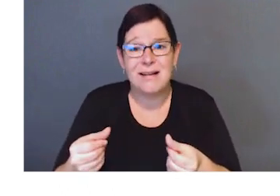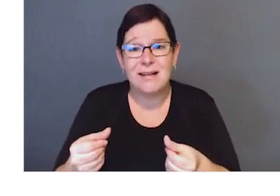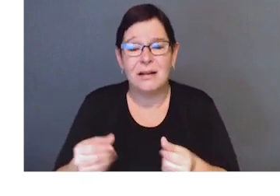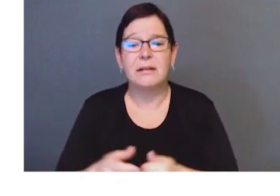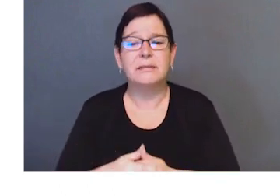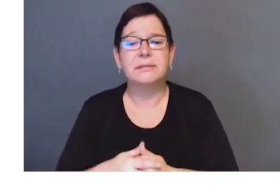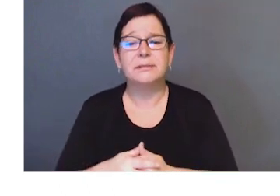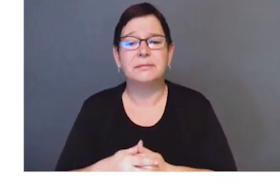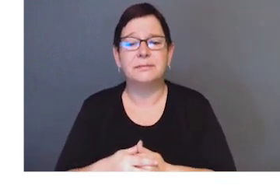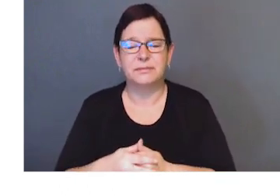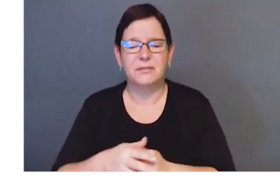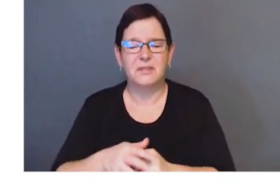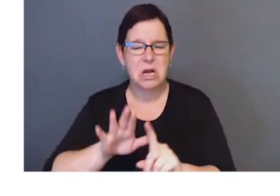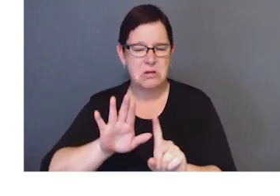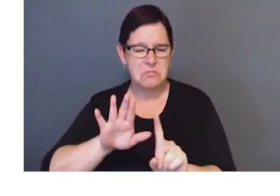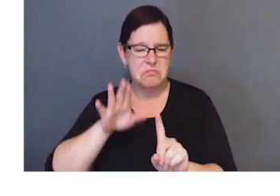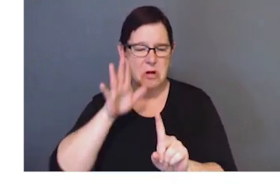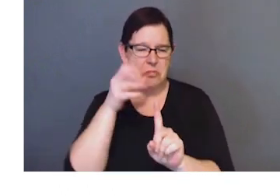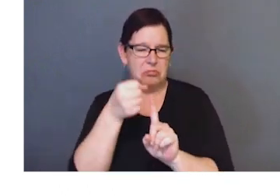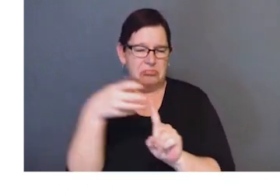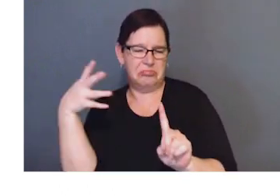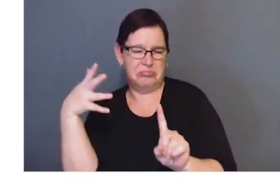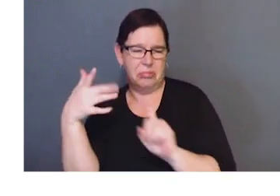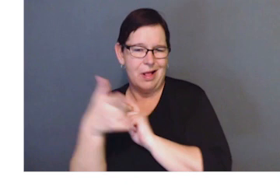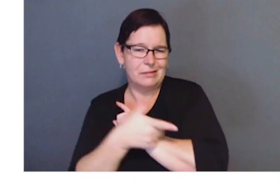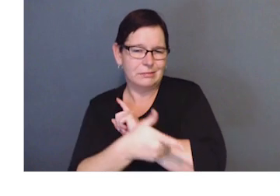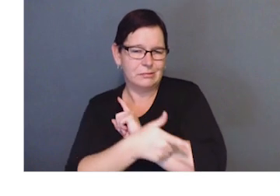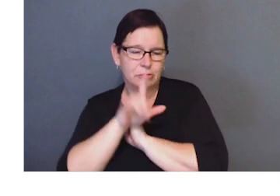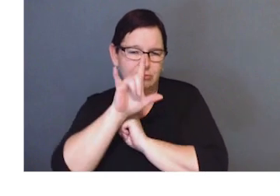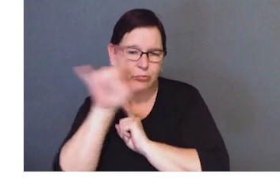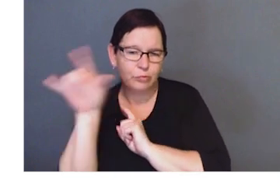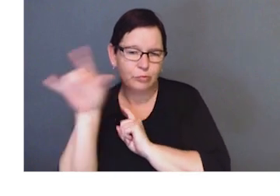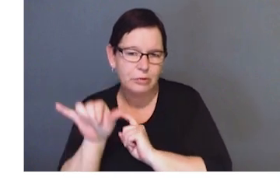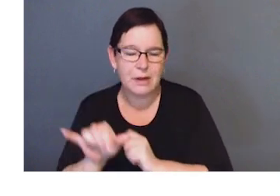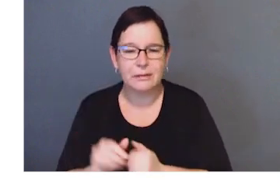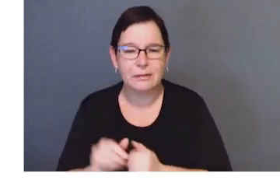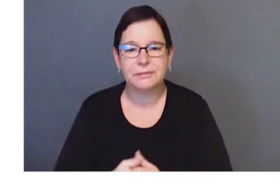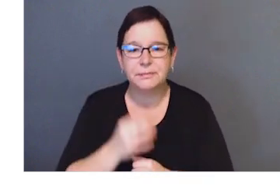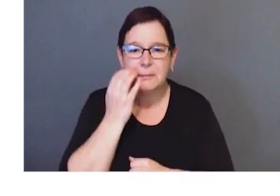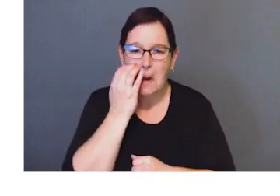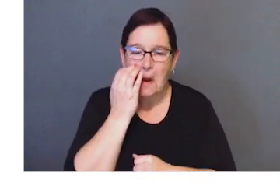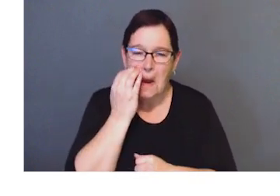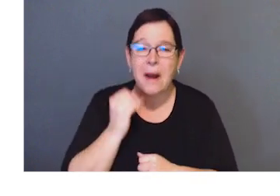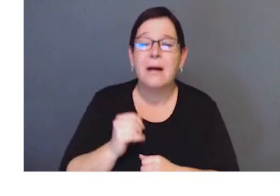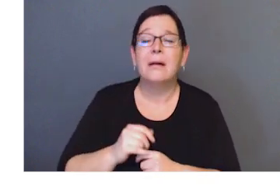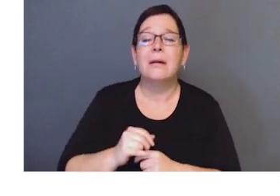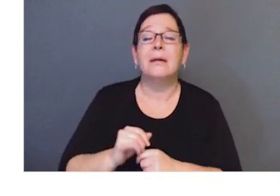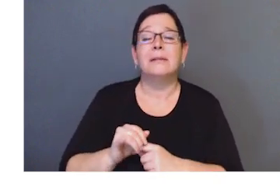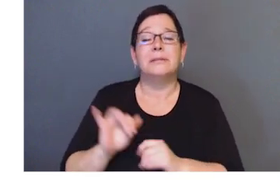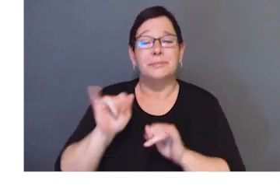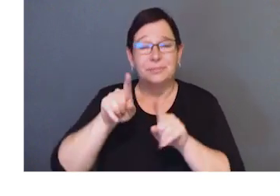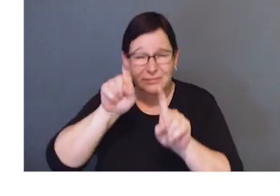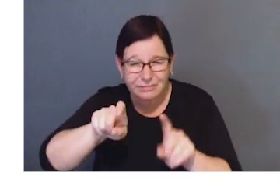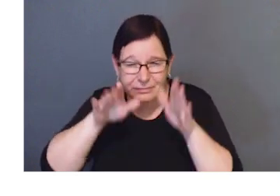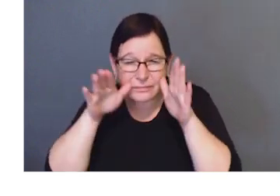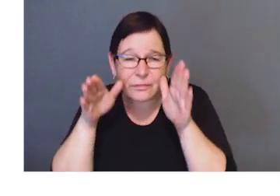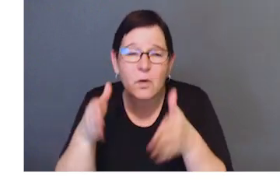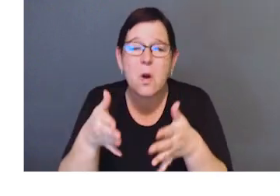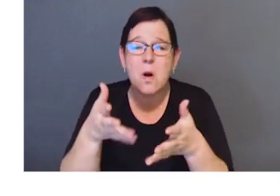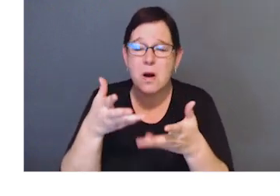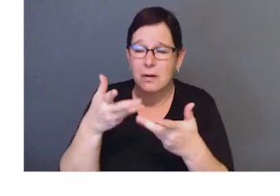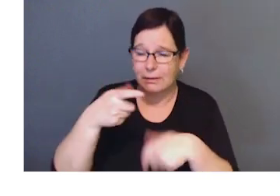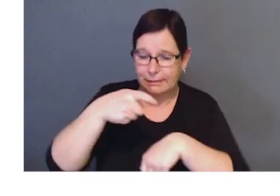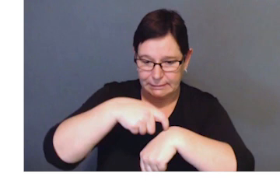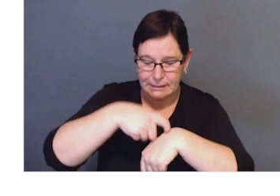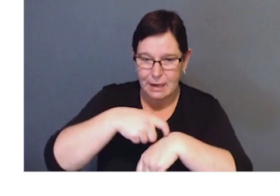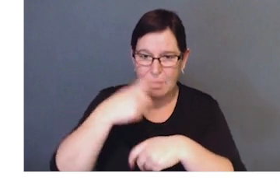You must also have to dedicate time for the therapy. That is, you have to take time away from your normal, everyday activities